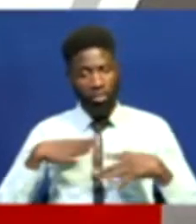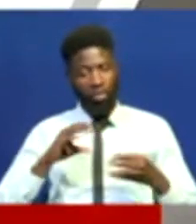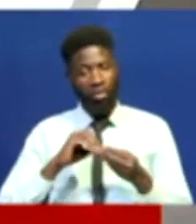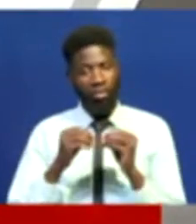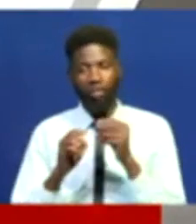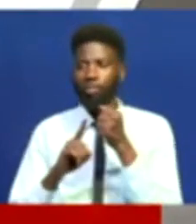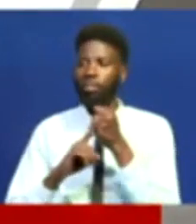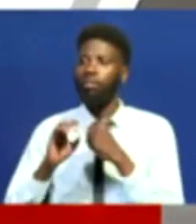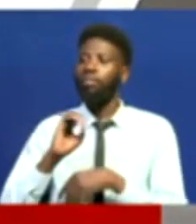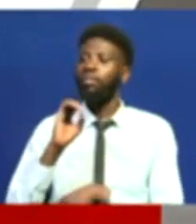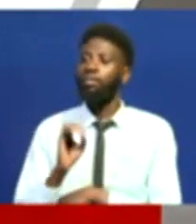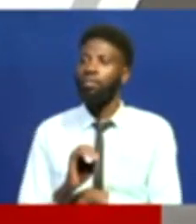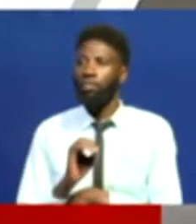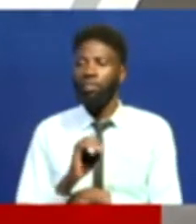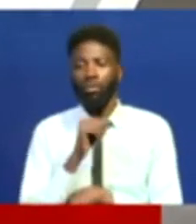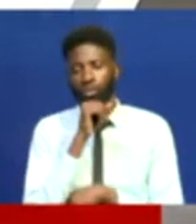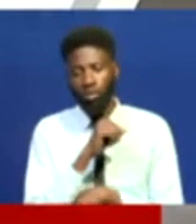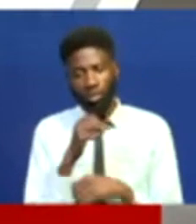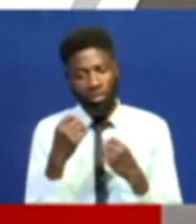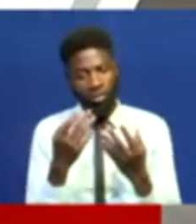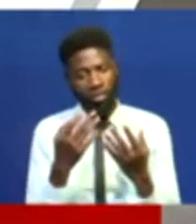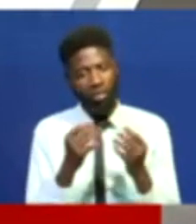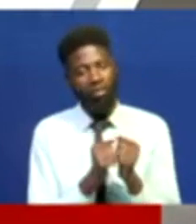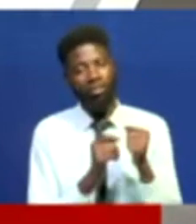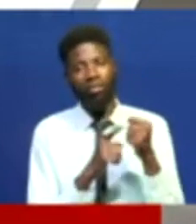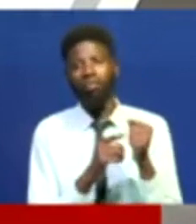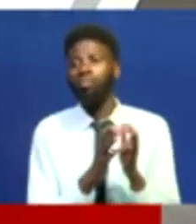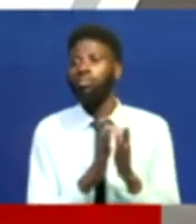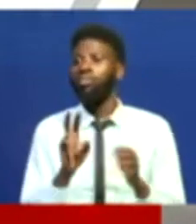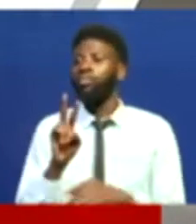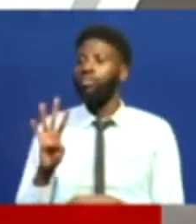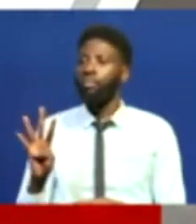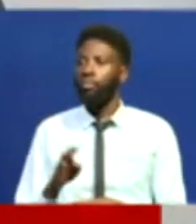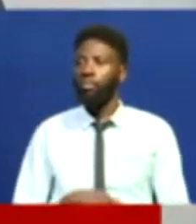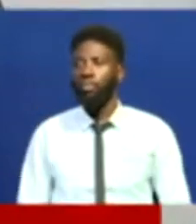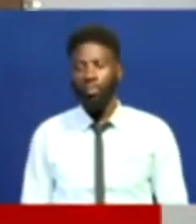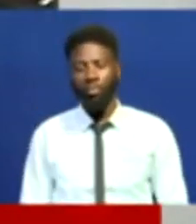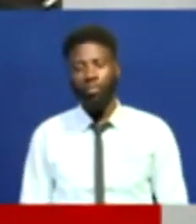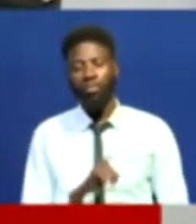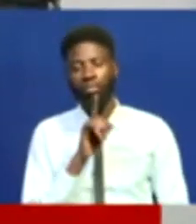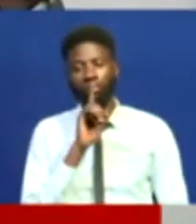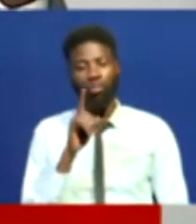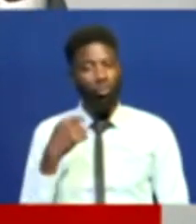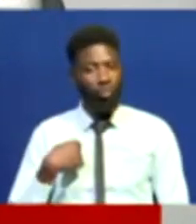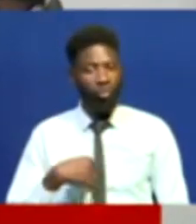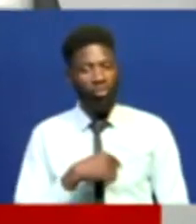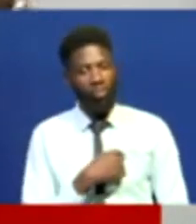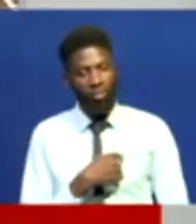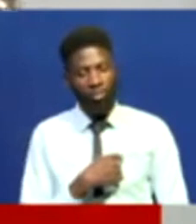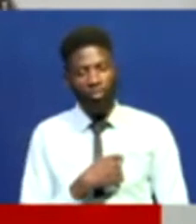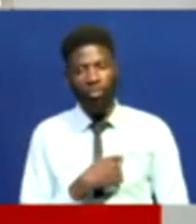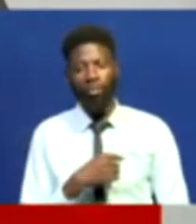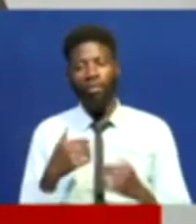60% is between the age of 16 and 24. So we have